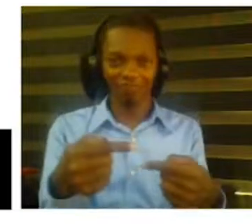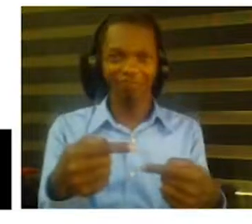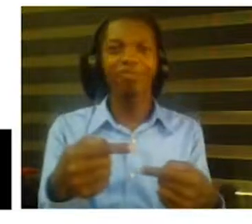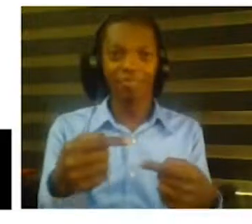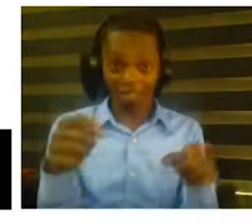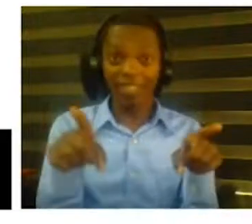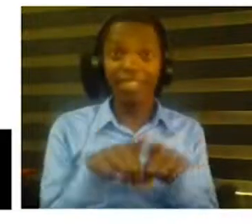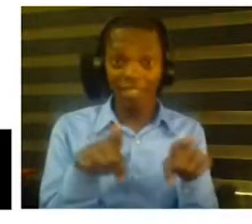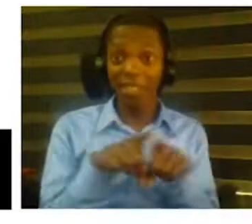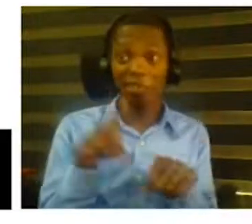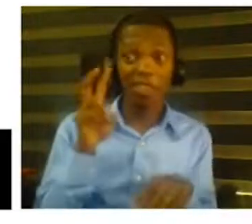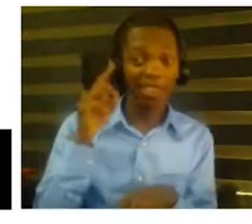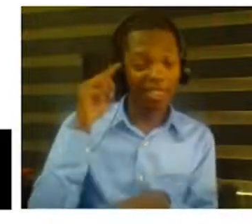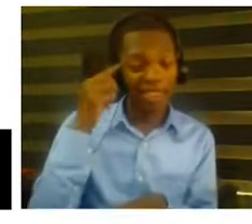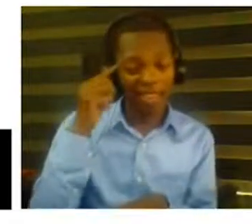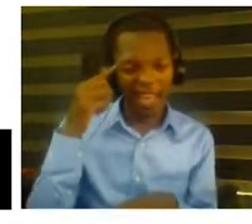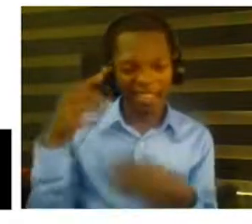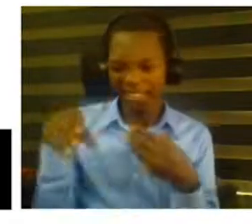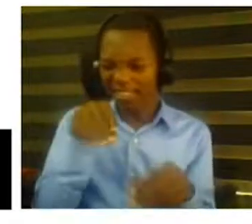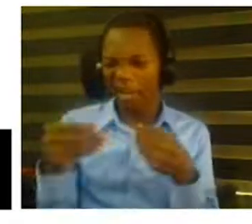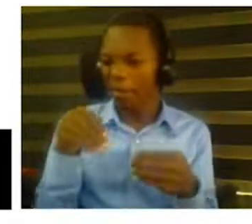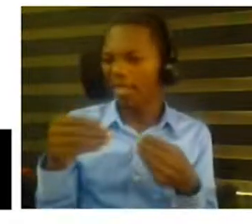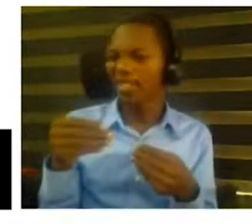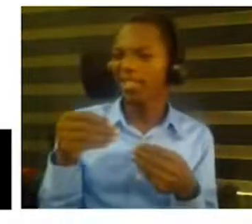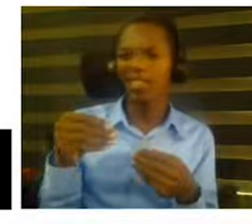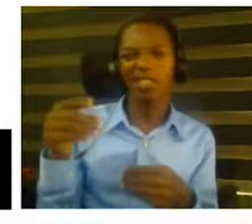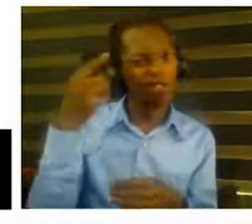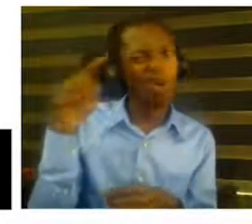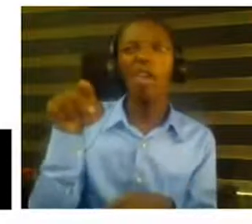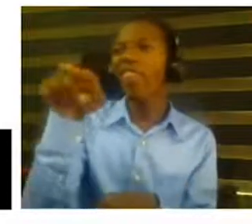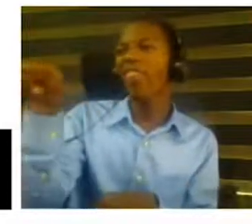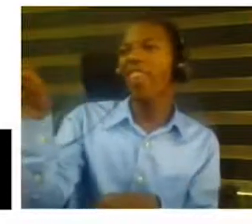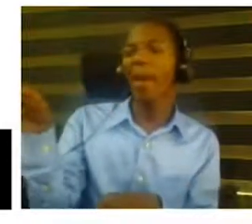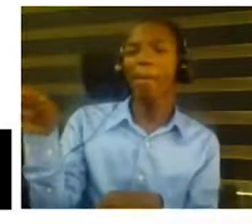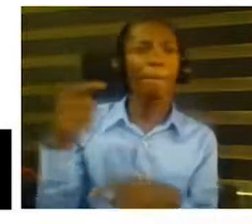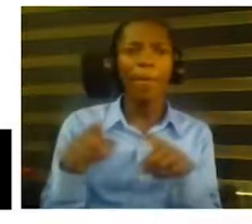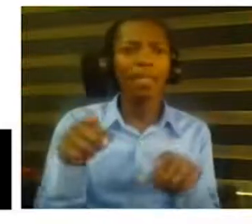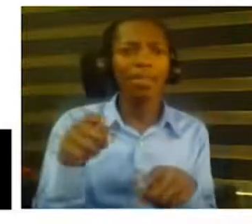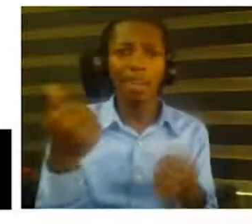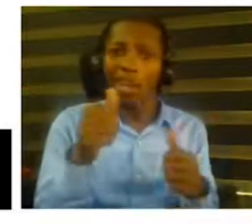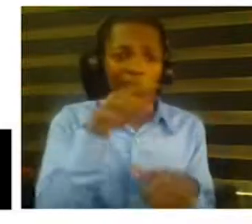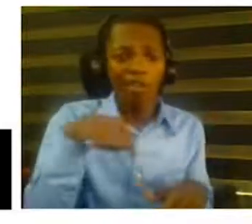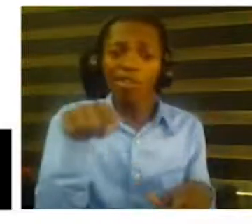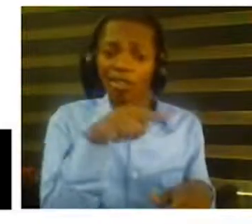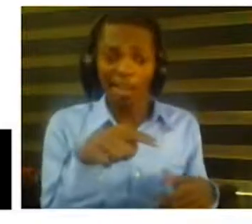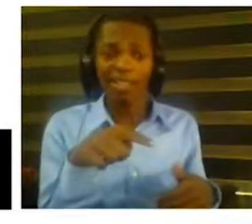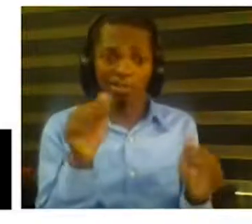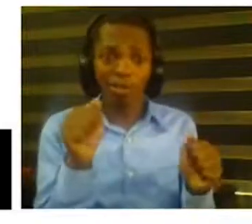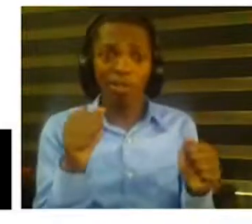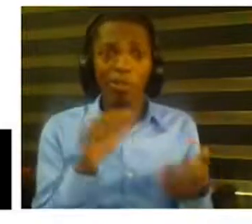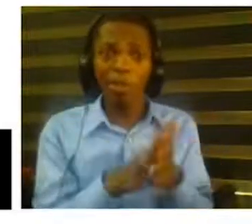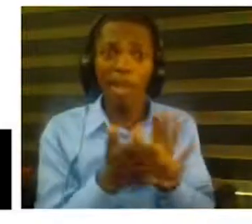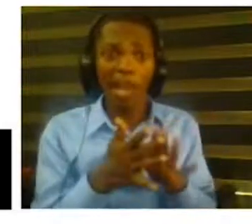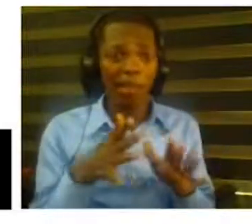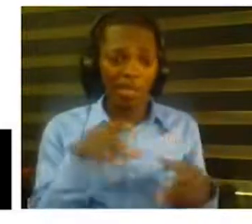issue, but we are all on a spectrum of ability. And who would want to wake up with products like this next to